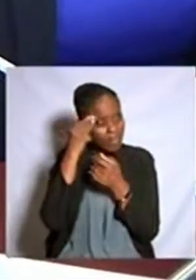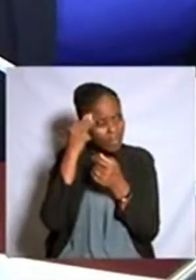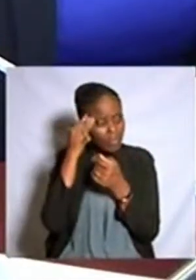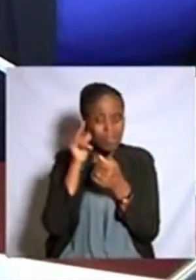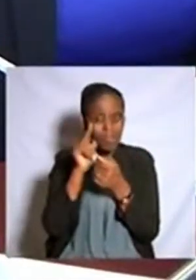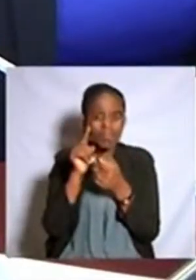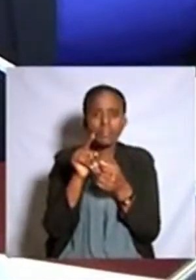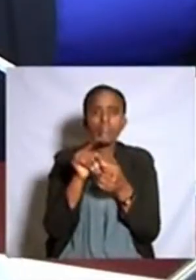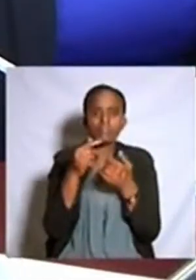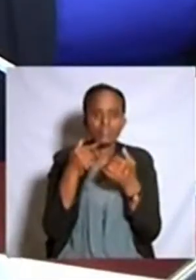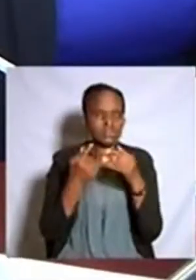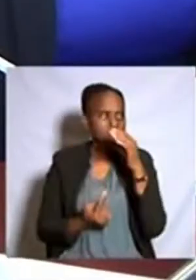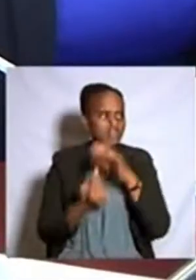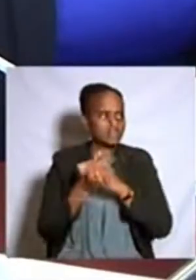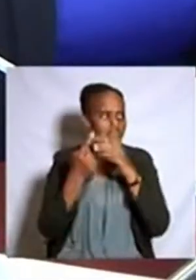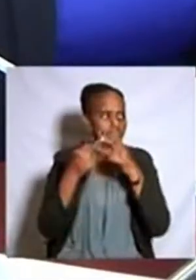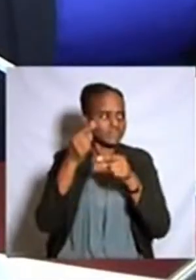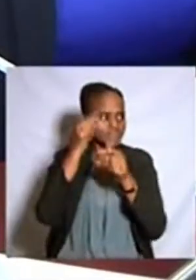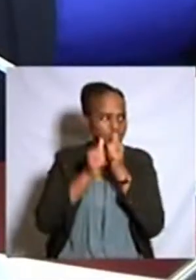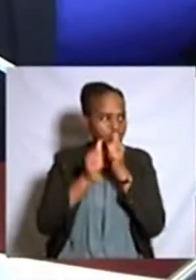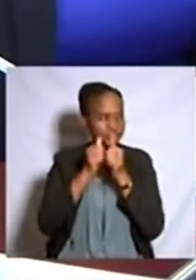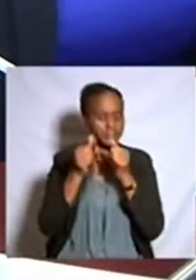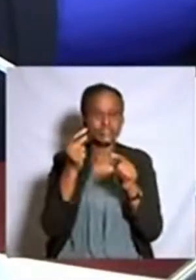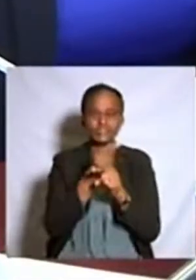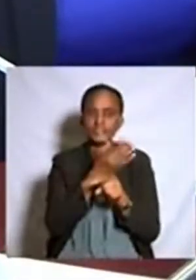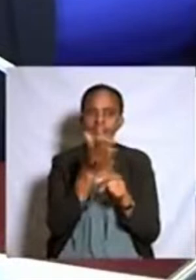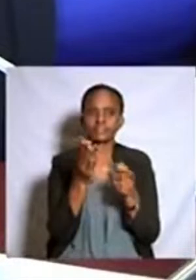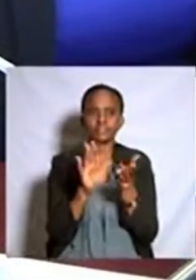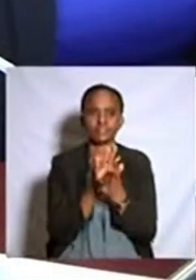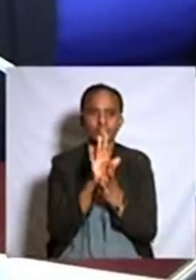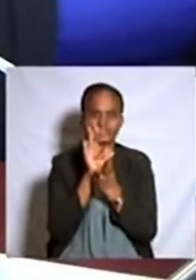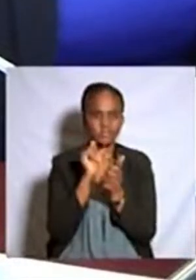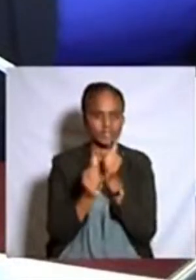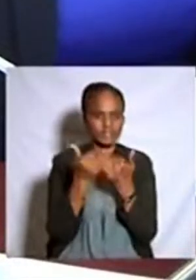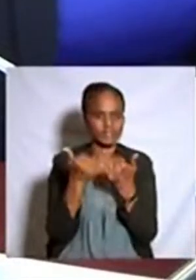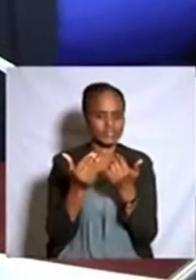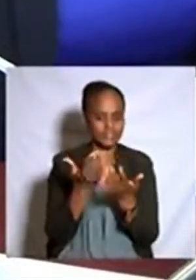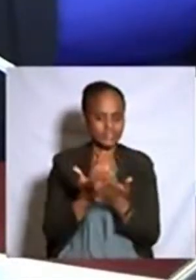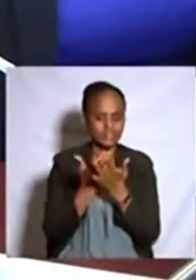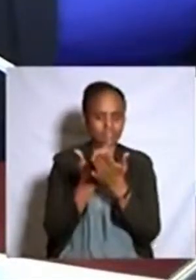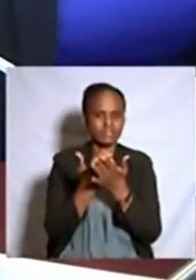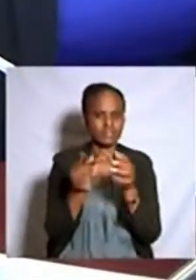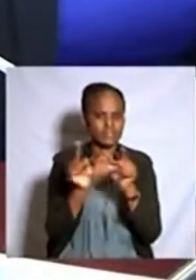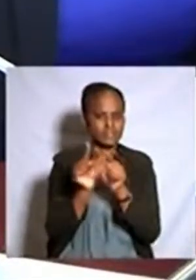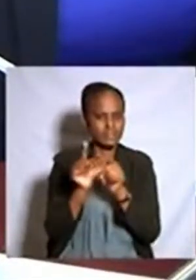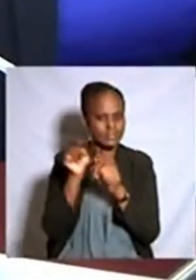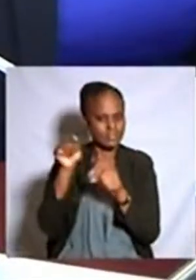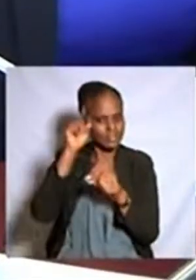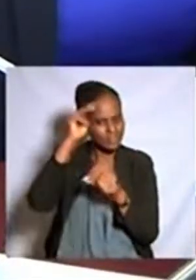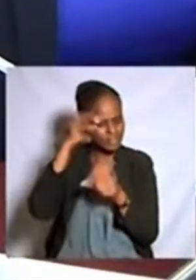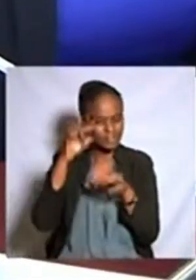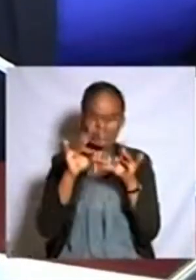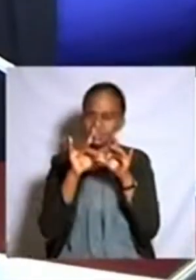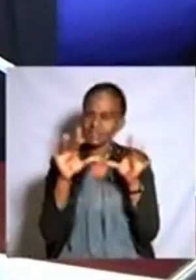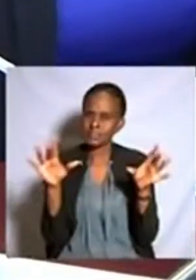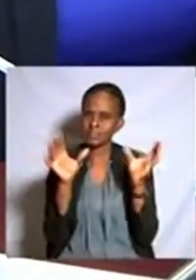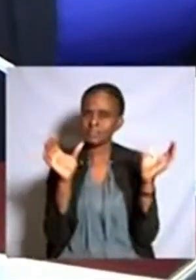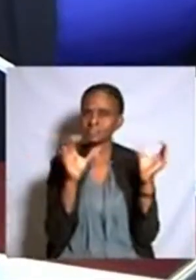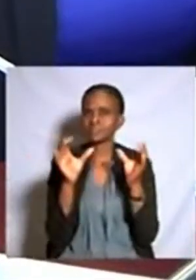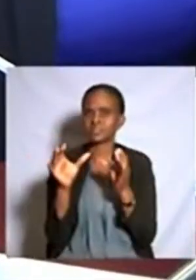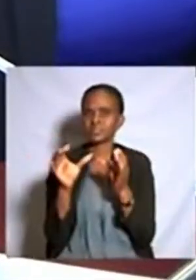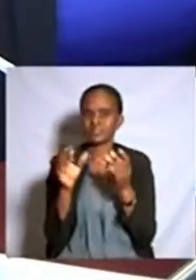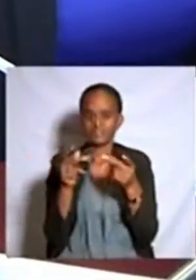this query arose as a result of the title deeds which were lodged and misplaced at the Ministry of Lands Councils